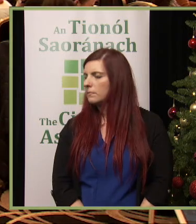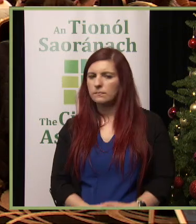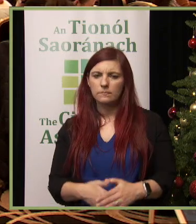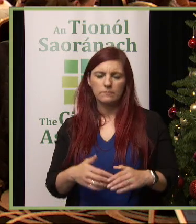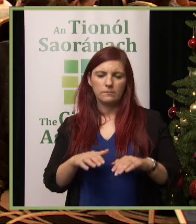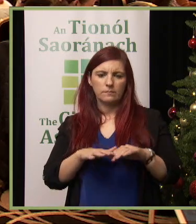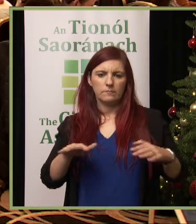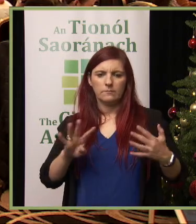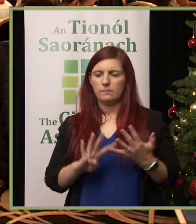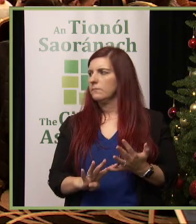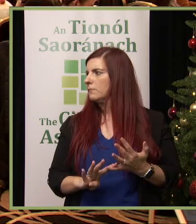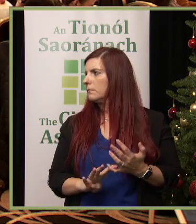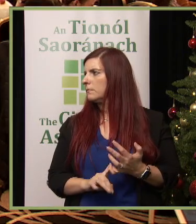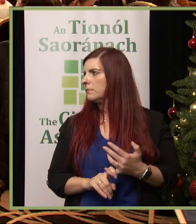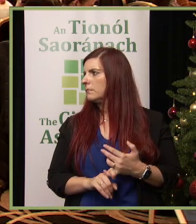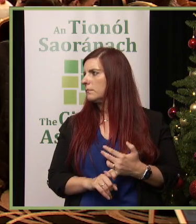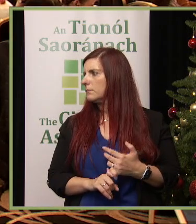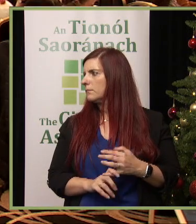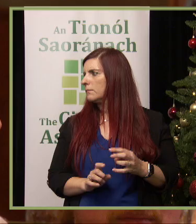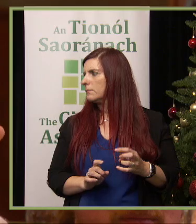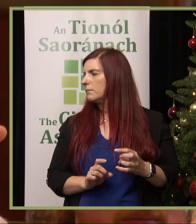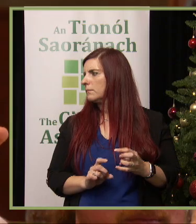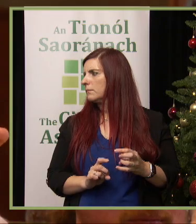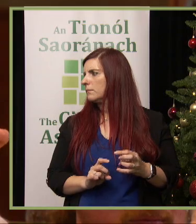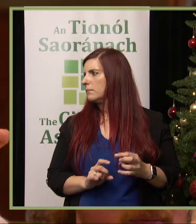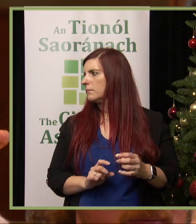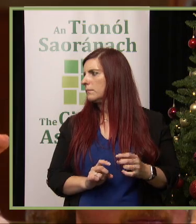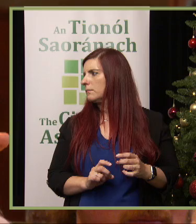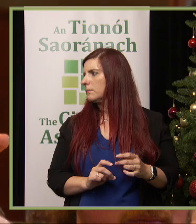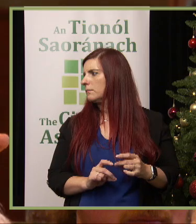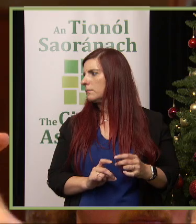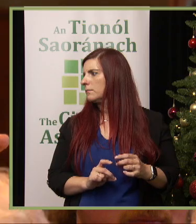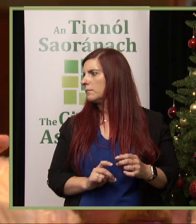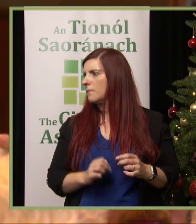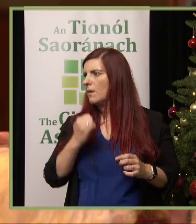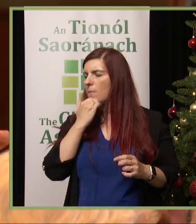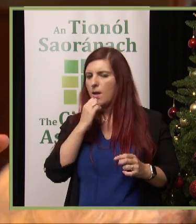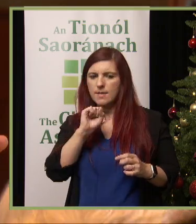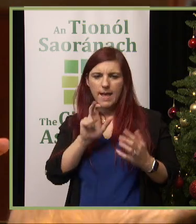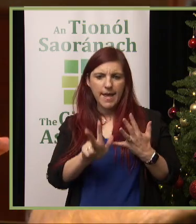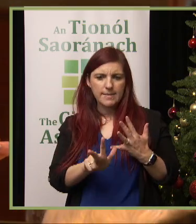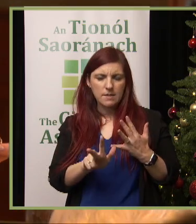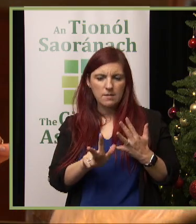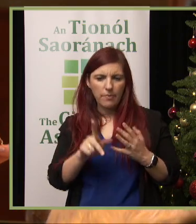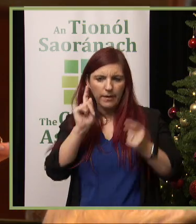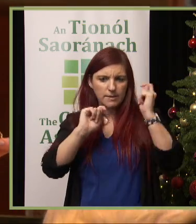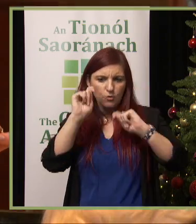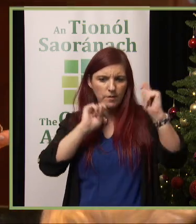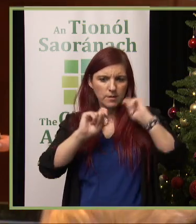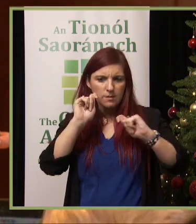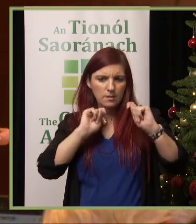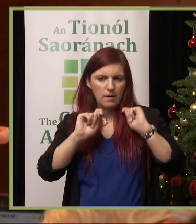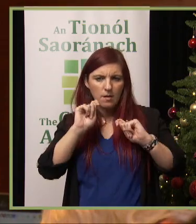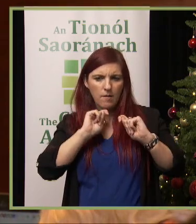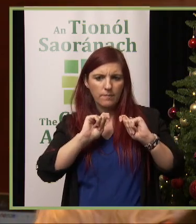Sorry, and this is maybe a structural issue, so you can tell me whether it's misplaced or not. Just on S8, the consideration of the output from the